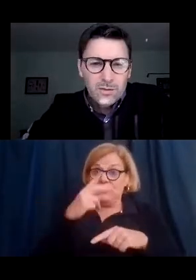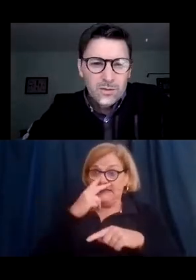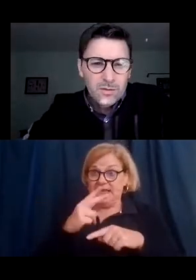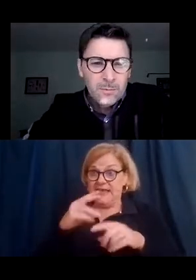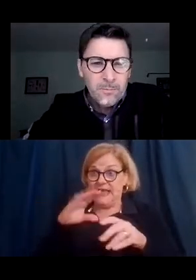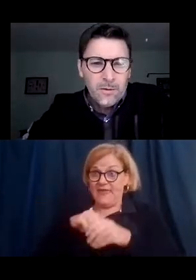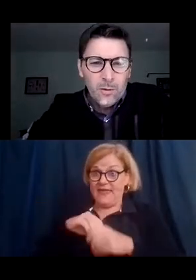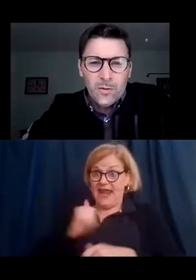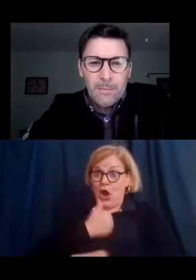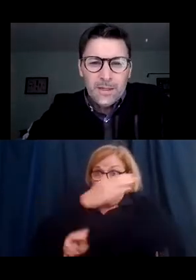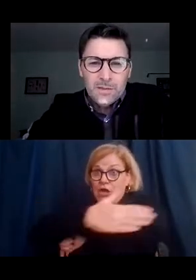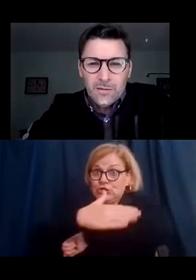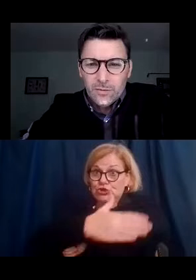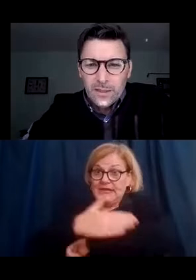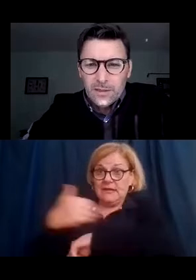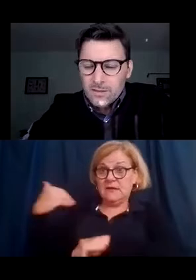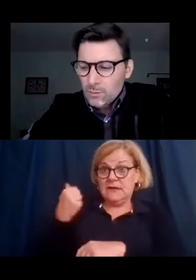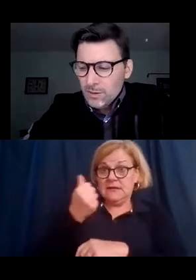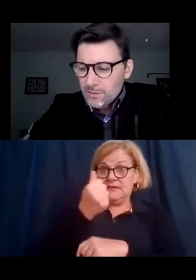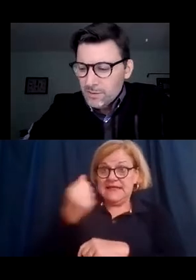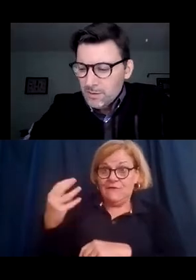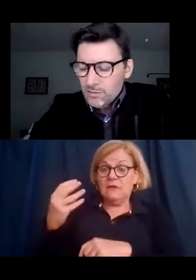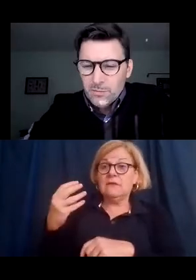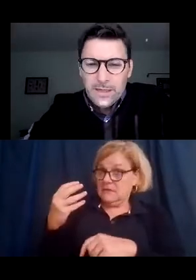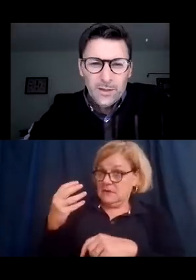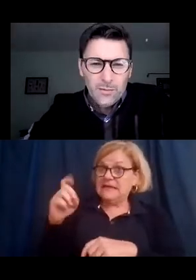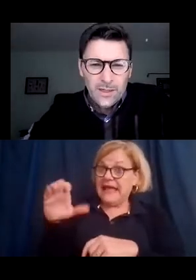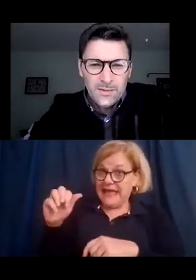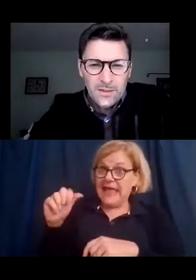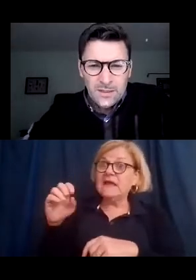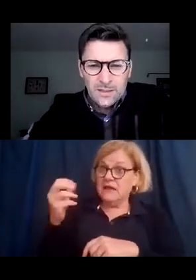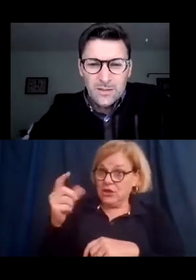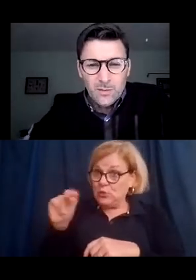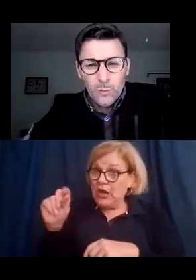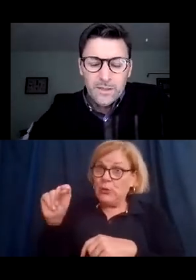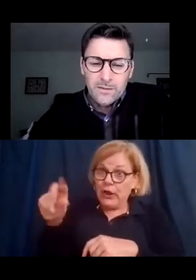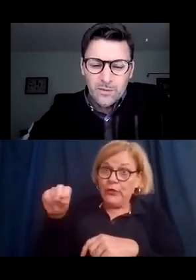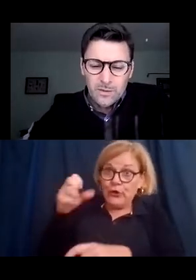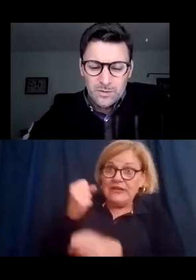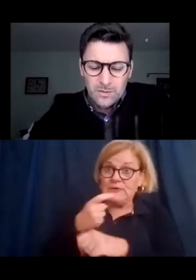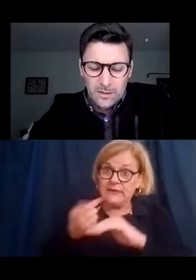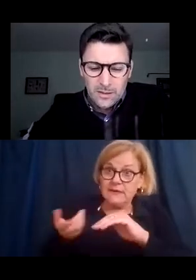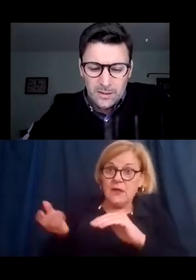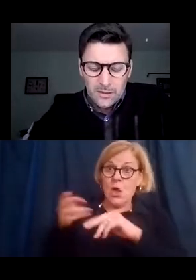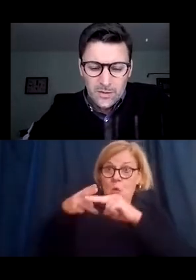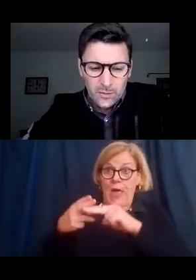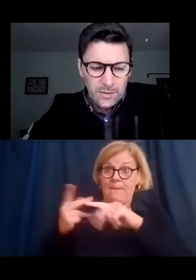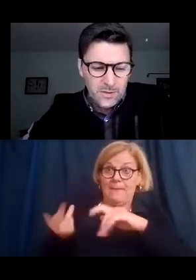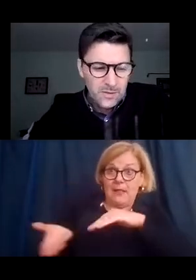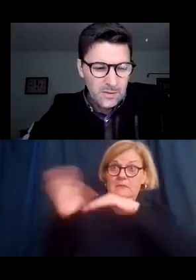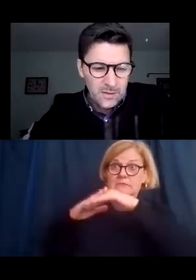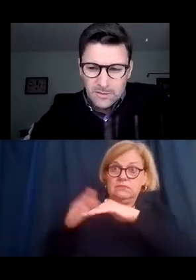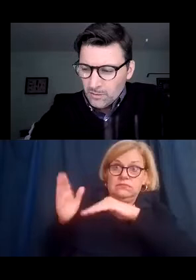our own country, over the past several decades, we have seen a dramatic rise in the weight of our country on an